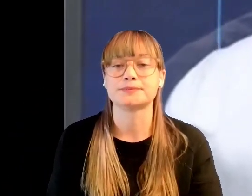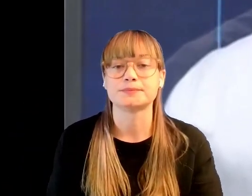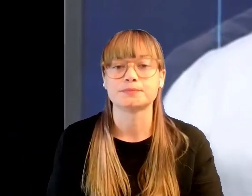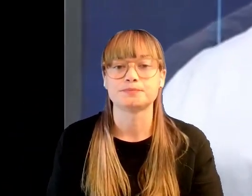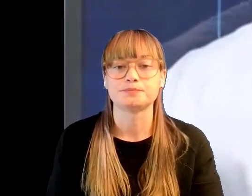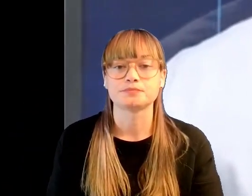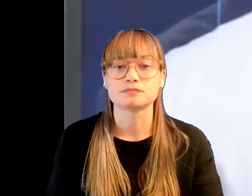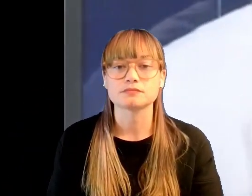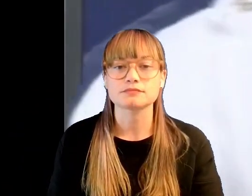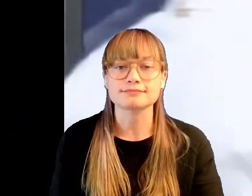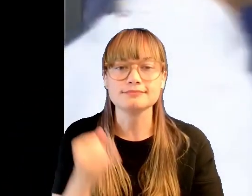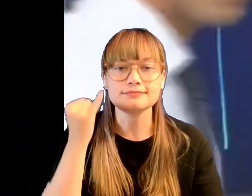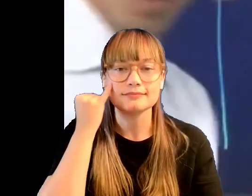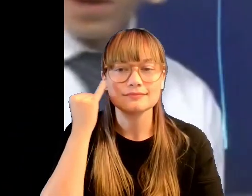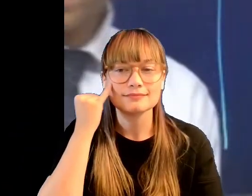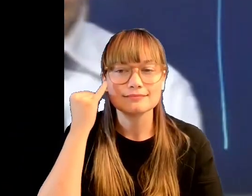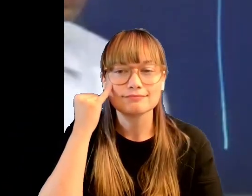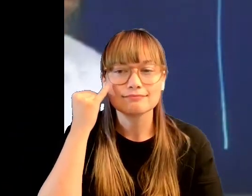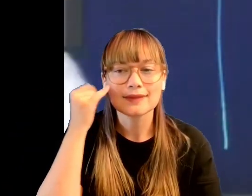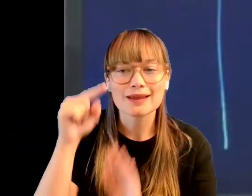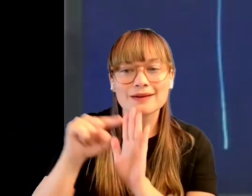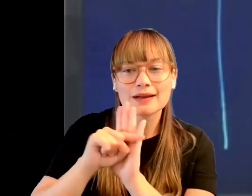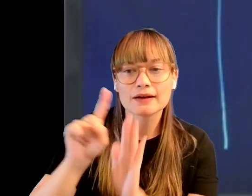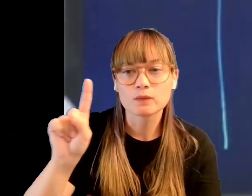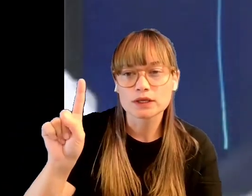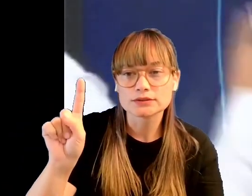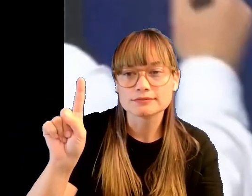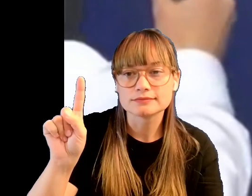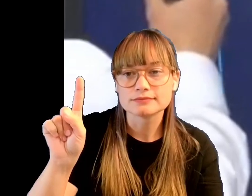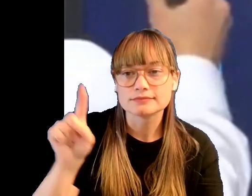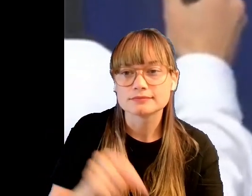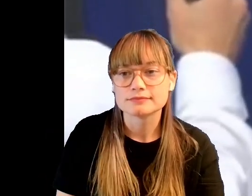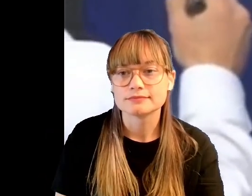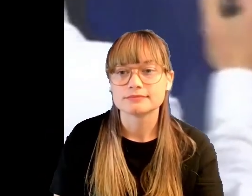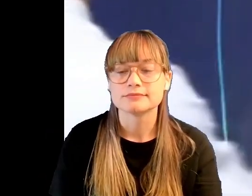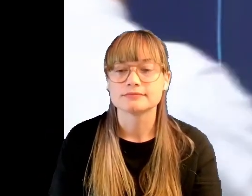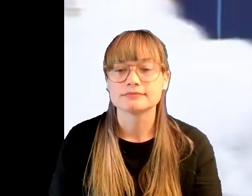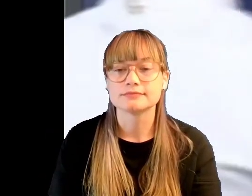What about when the input is -1?